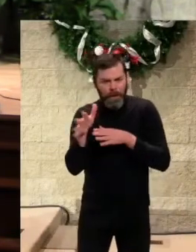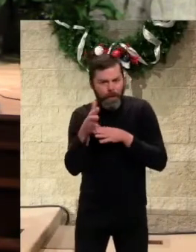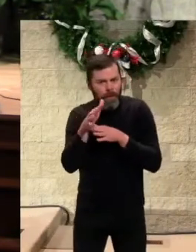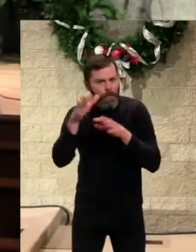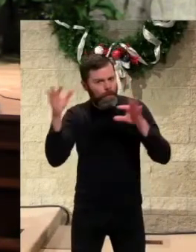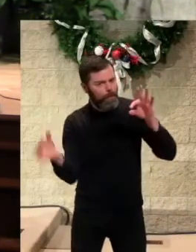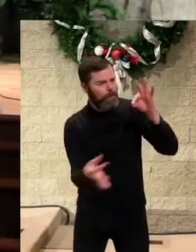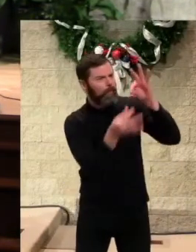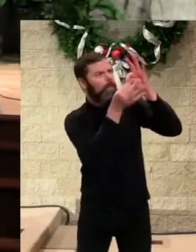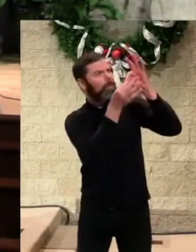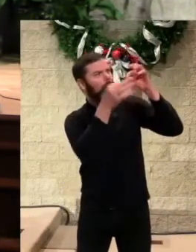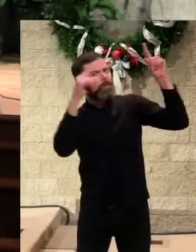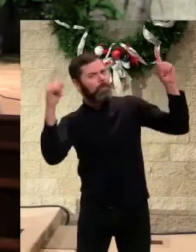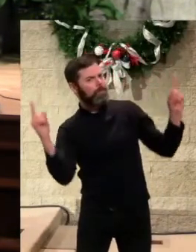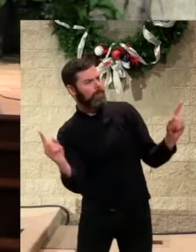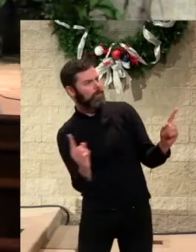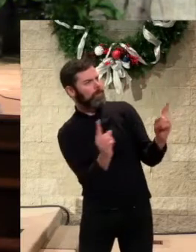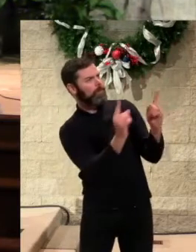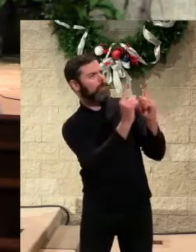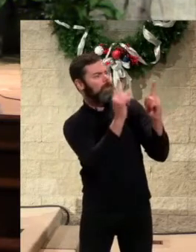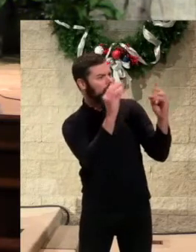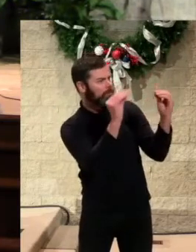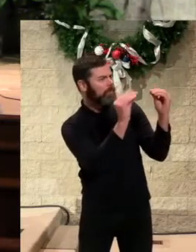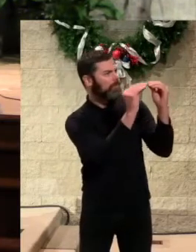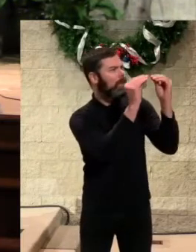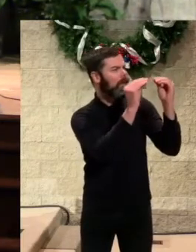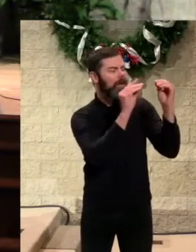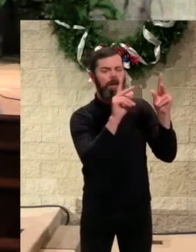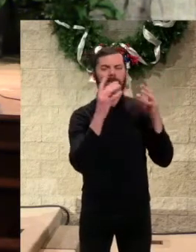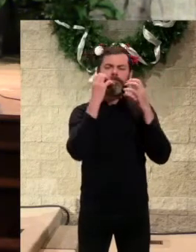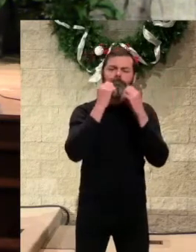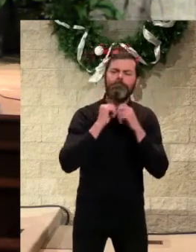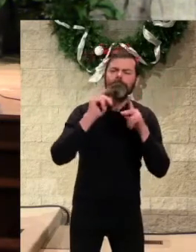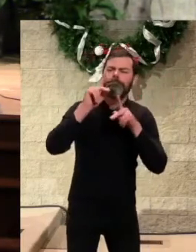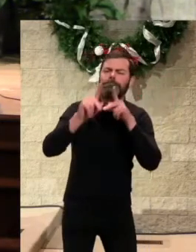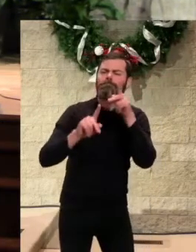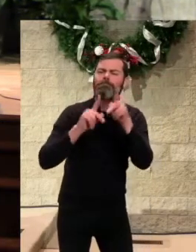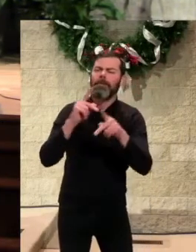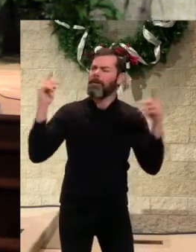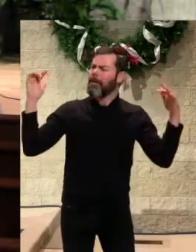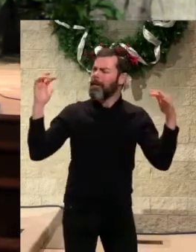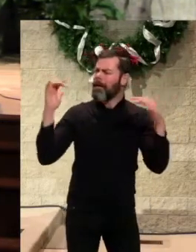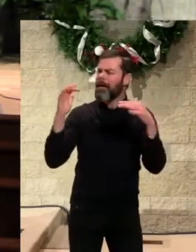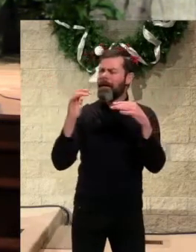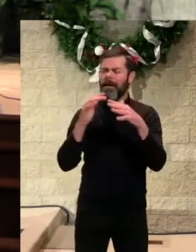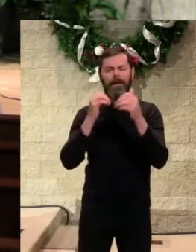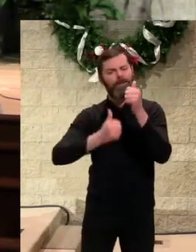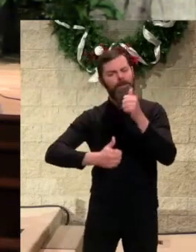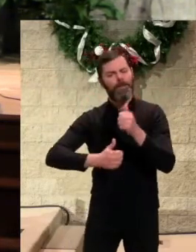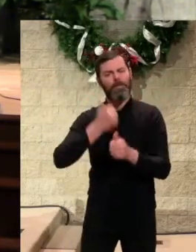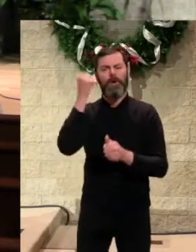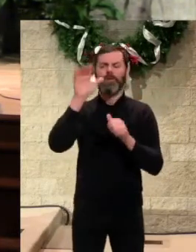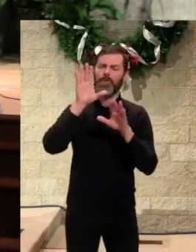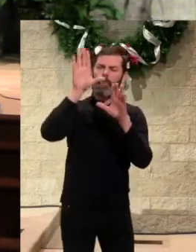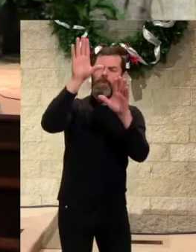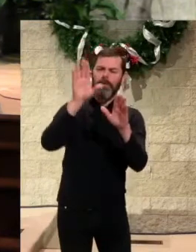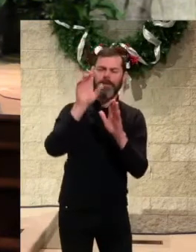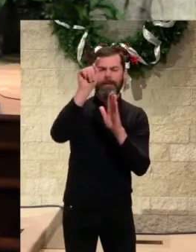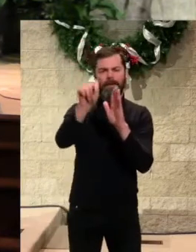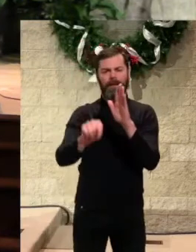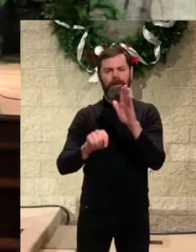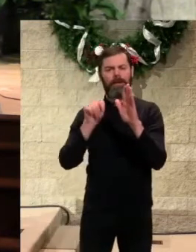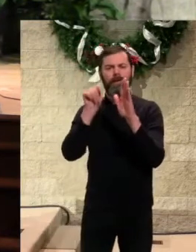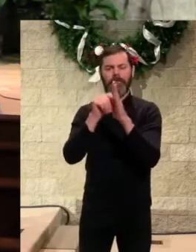mistletoeing and hearts will be glowing when loved ones draw near. It's a most